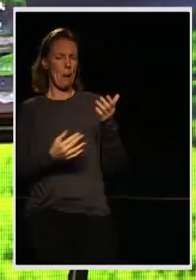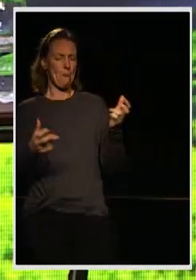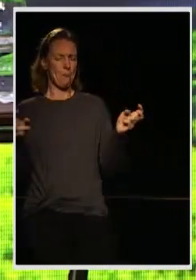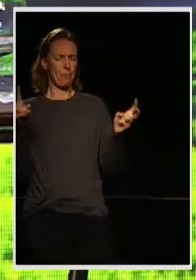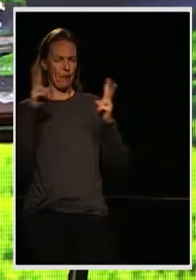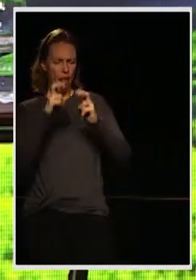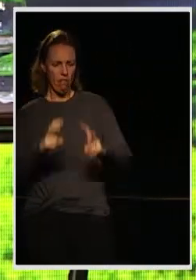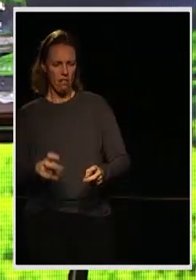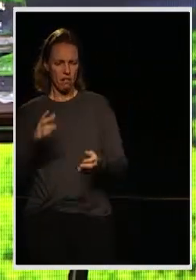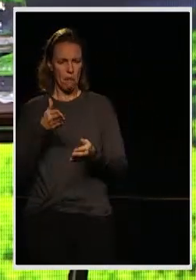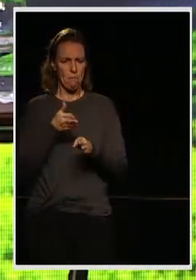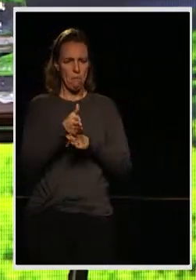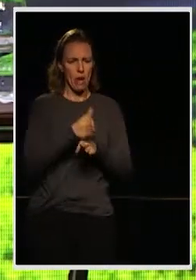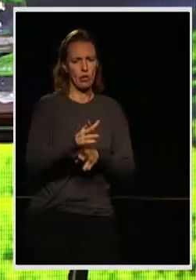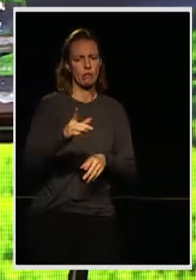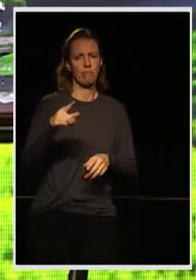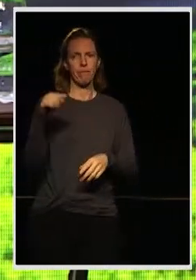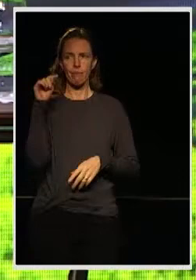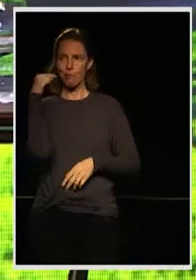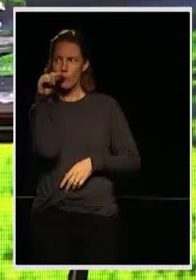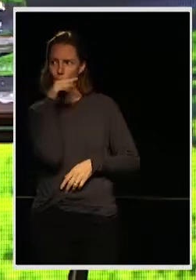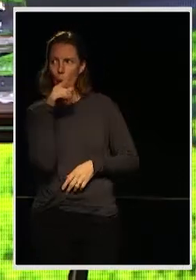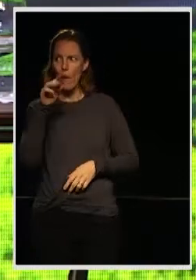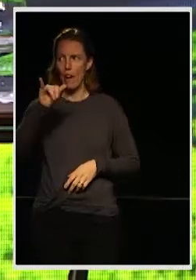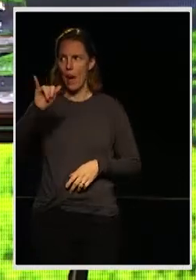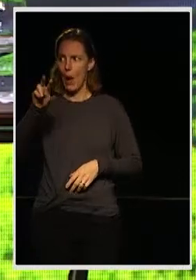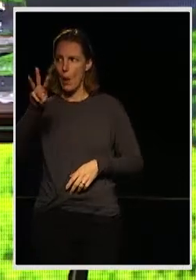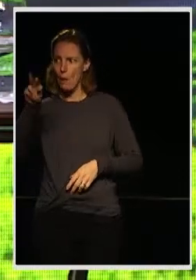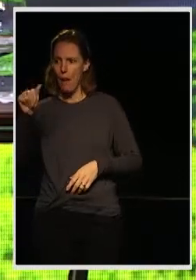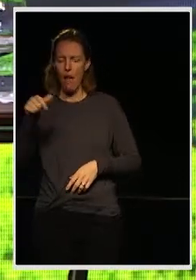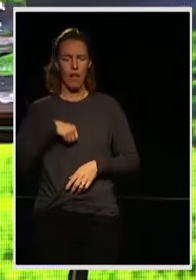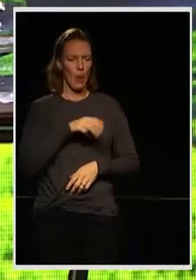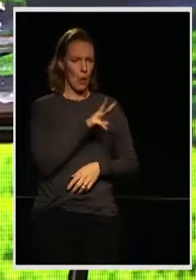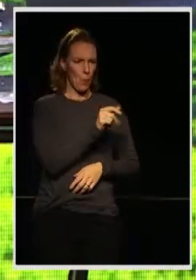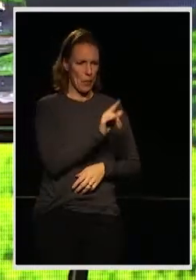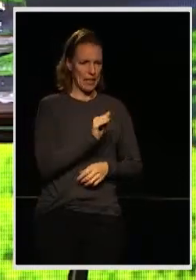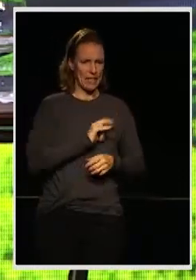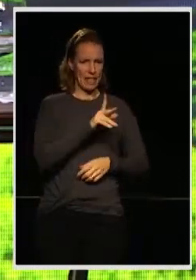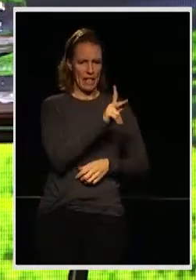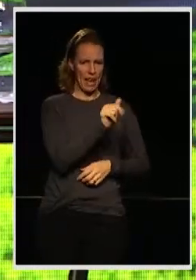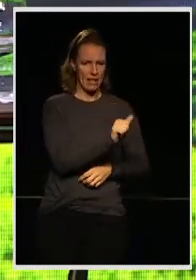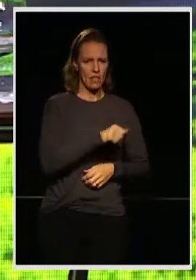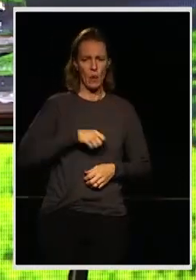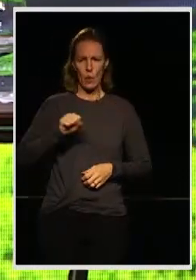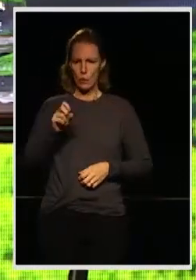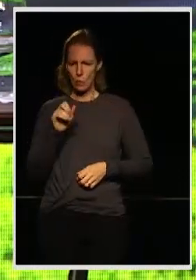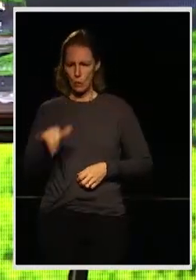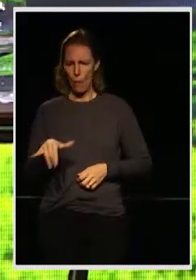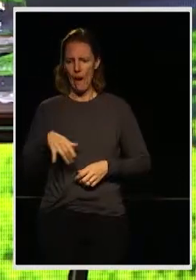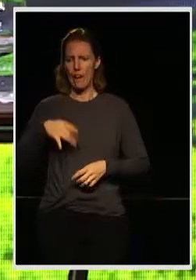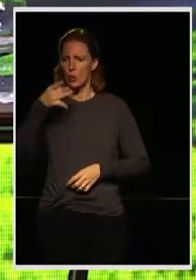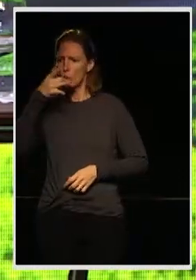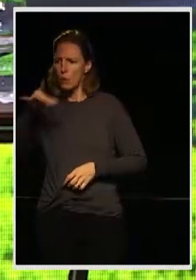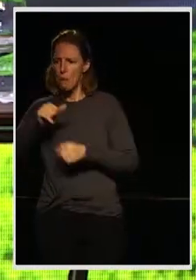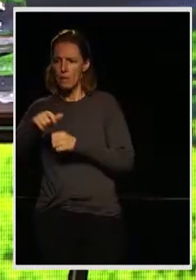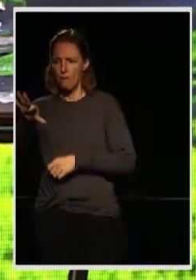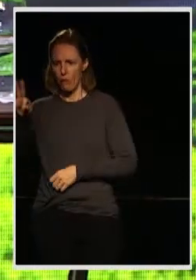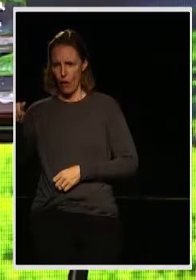major crops in the US, corn in Iowa, wheat in Kansas, soy in Minnesota, strawberries in Florida,